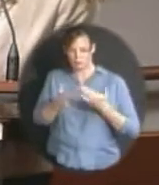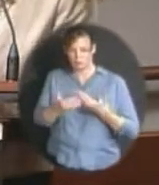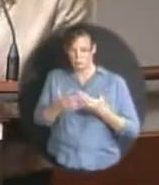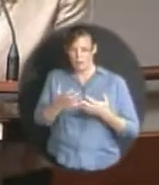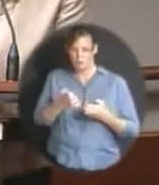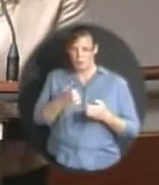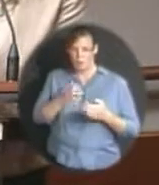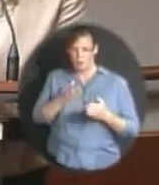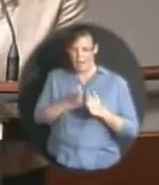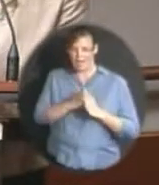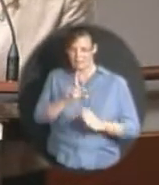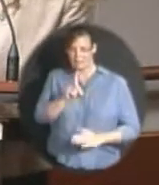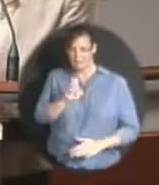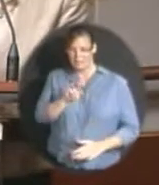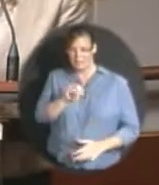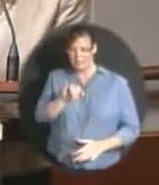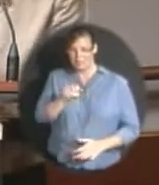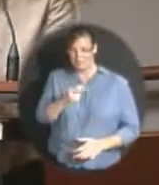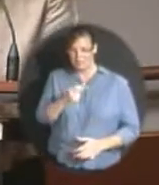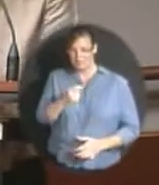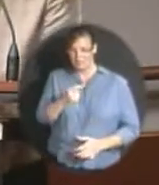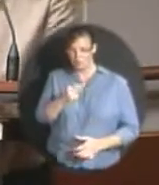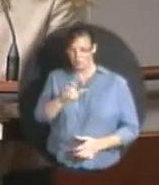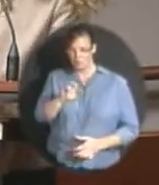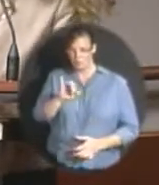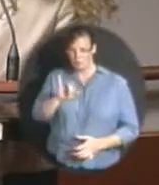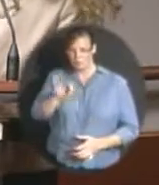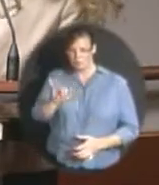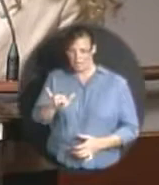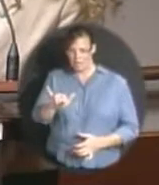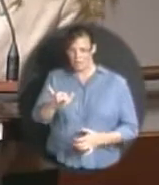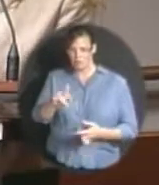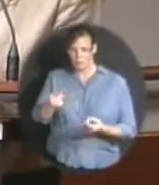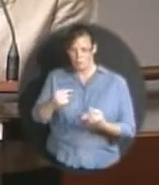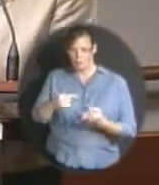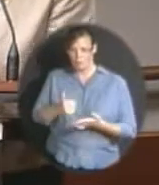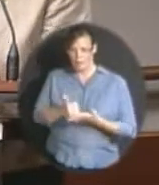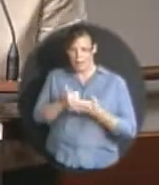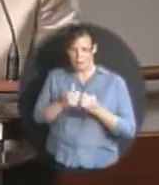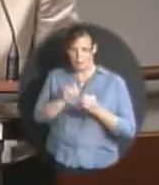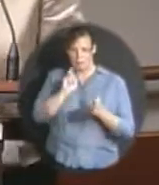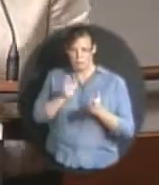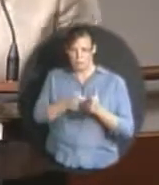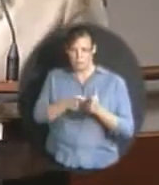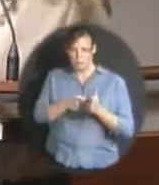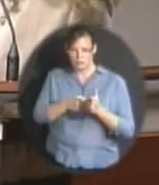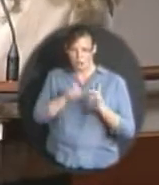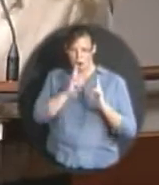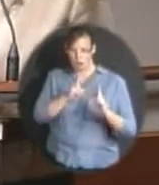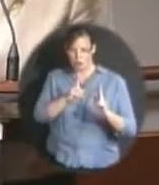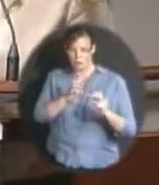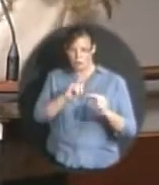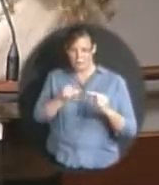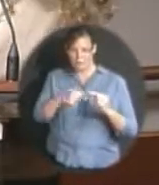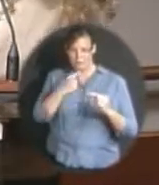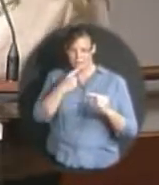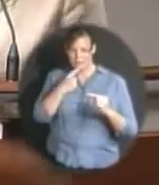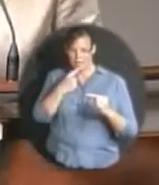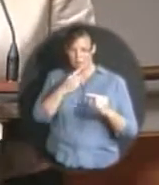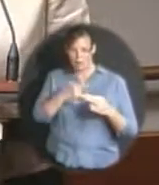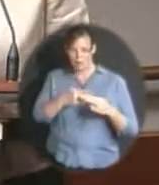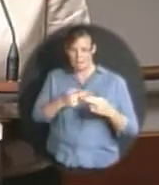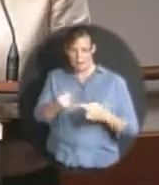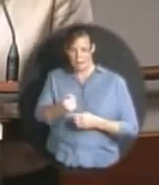Denise Griffey, Career and Technical Education Coordinator, to come forward to assist with the recognition. And honorees, when I call your name, please come